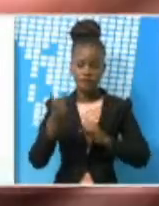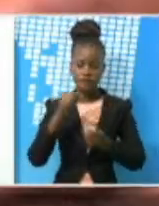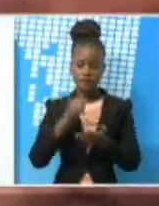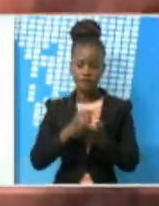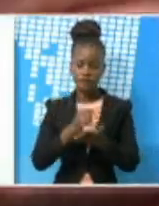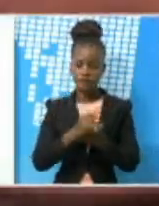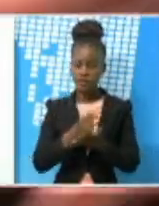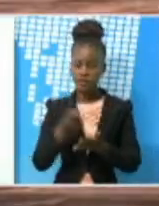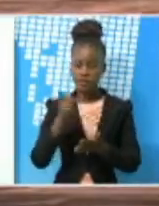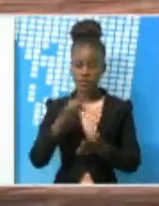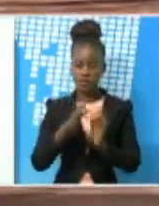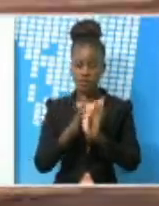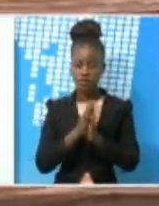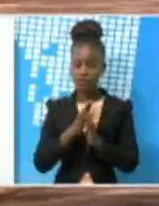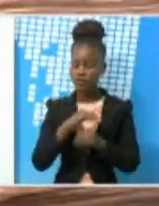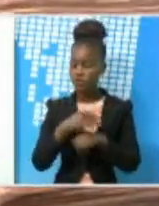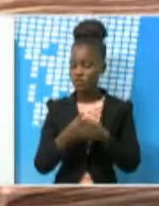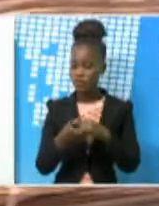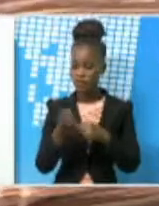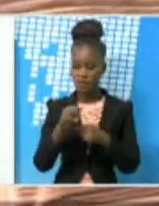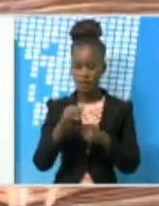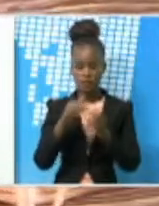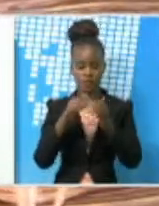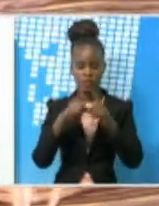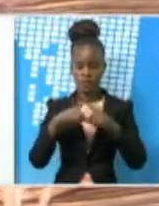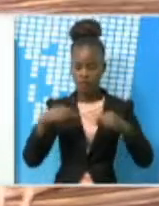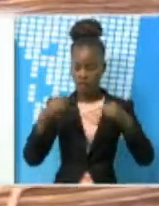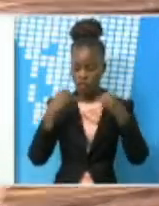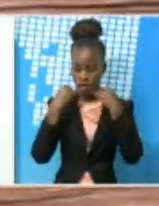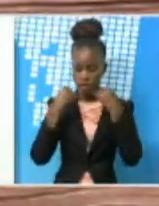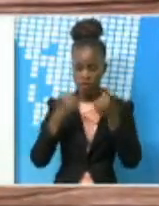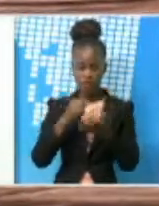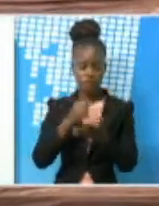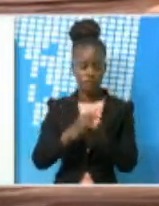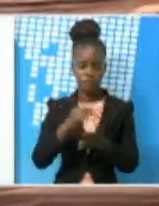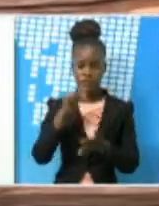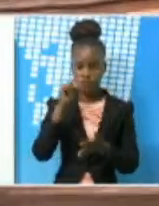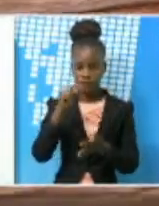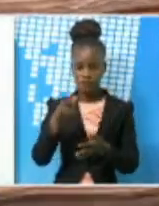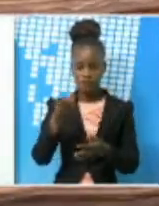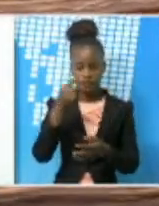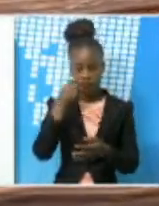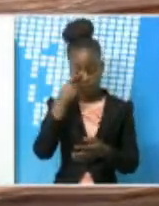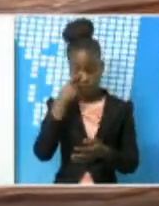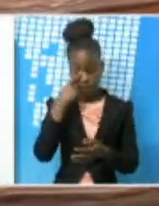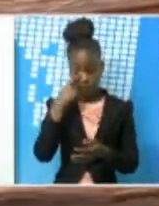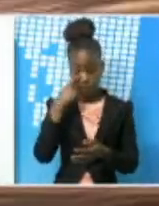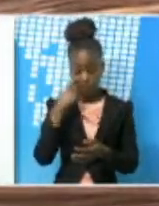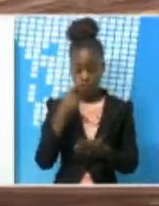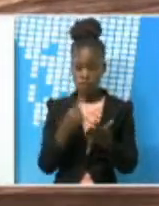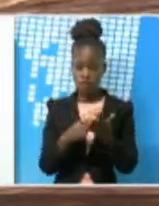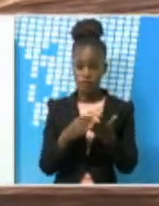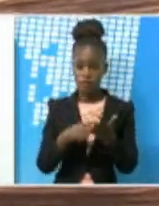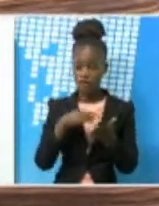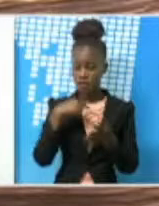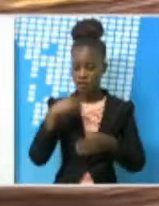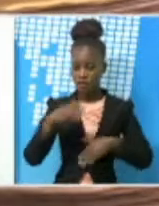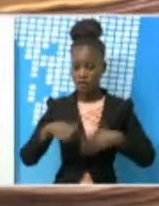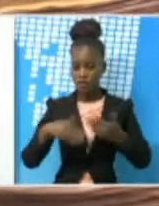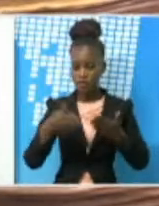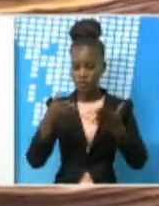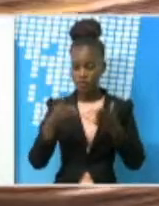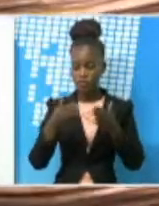industry and make sure that the state-owned commercial banks reduce lending rates for Ugandans who are interested in starting